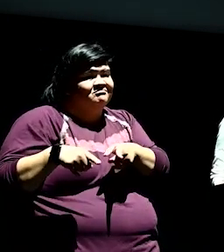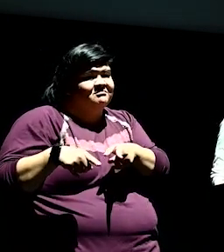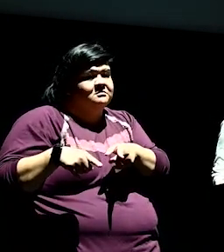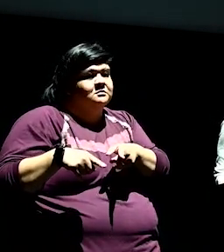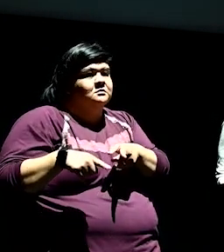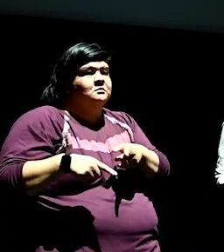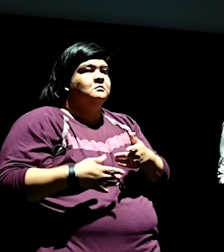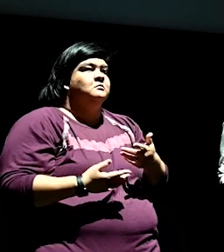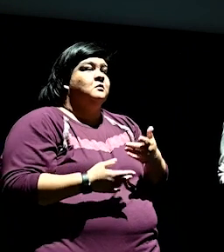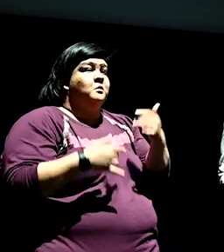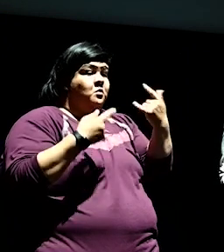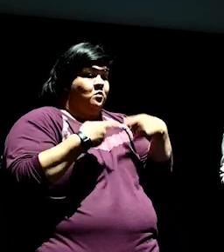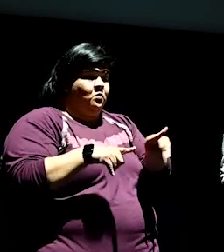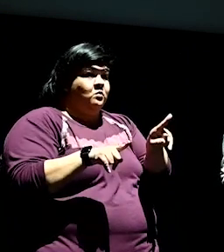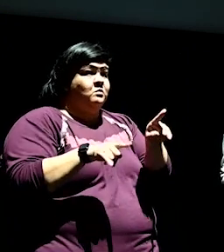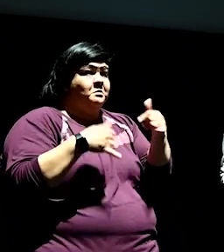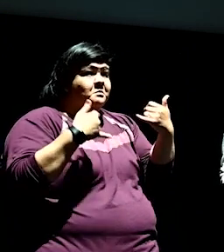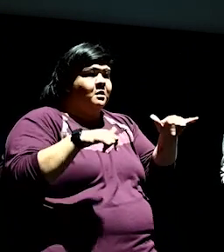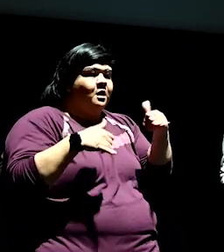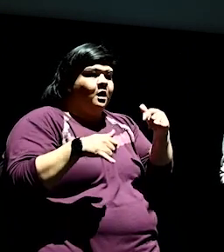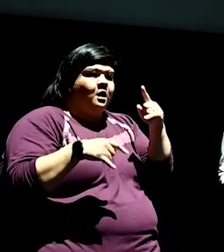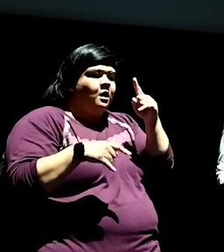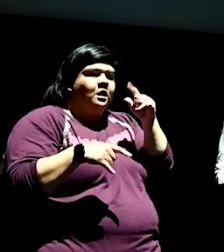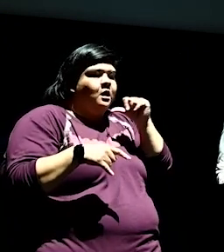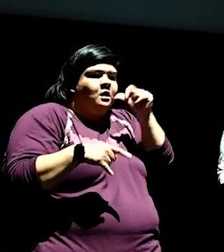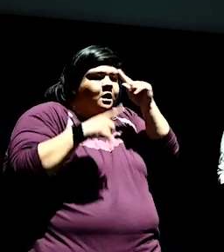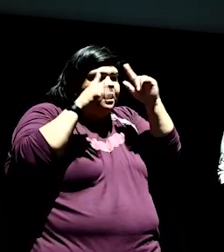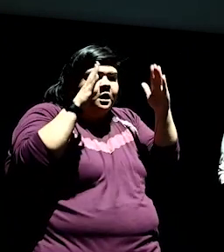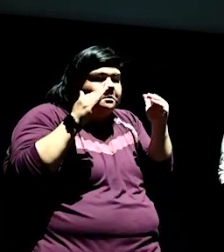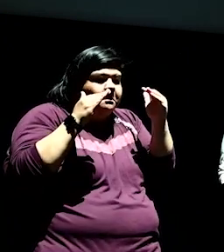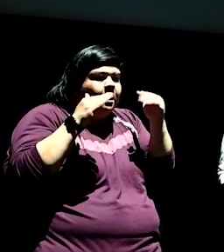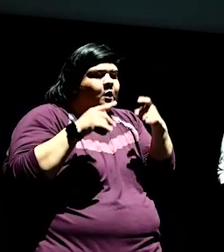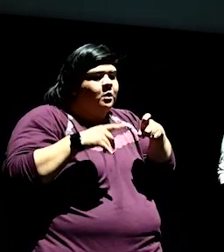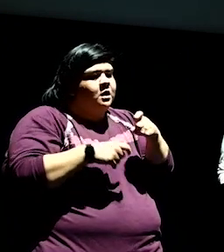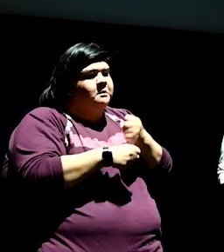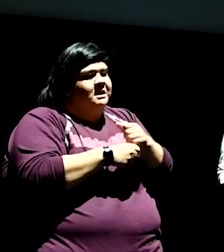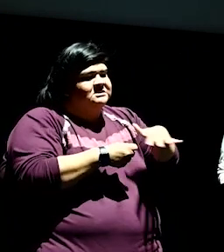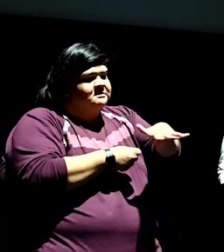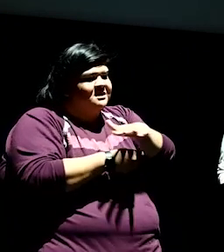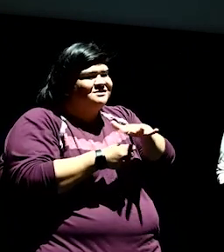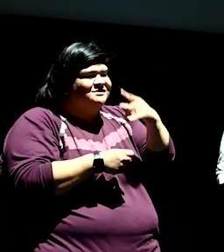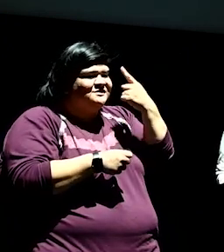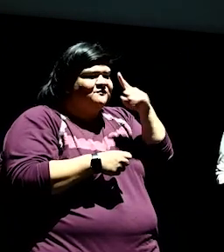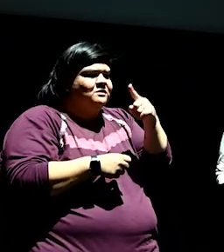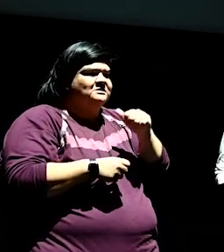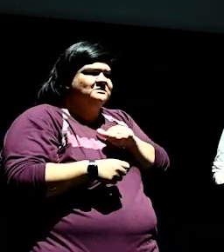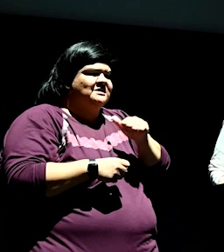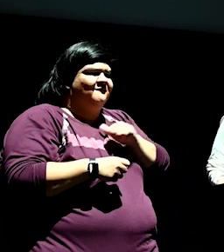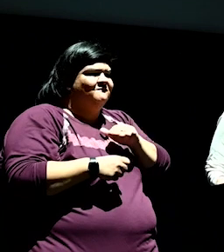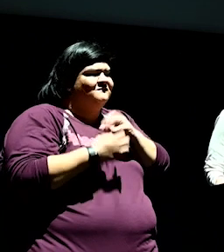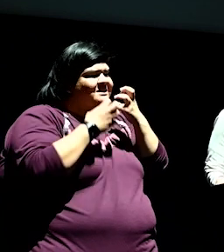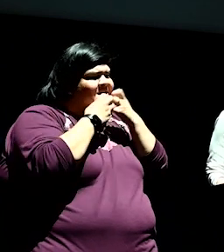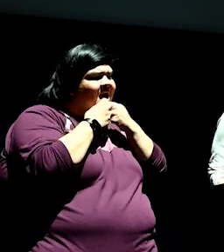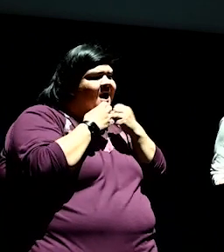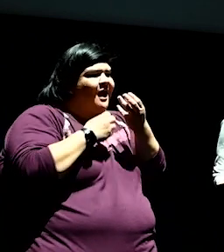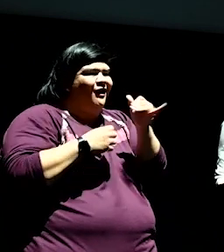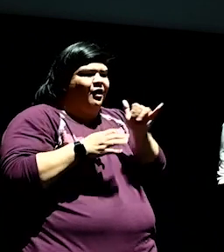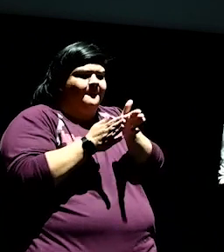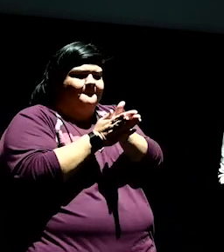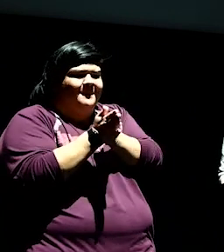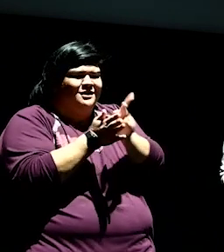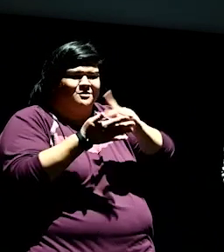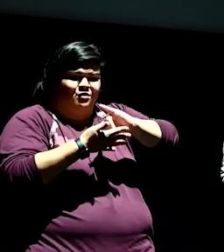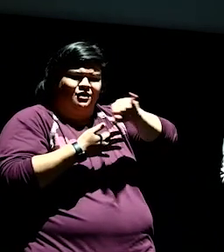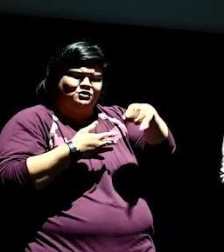the unexpected. We need to make space for self-care and passion projects. This is